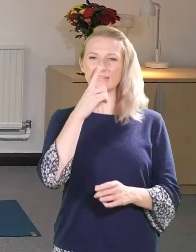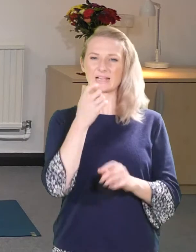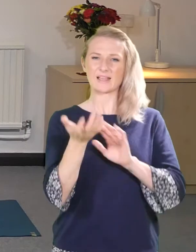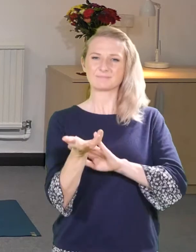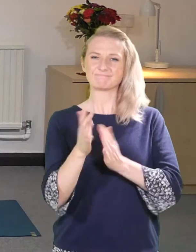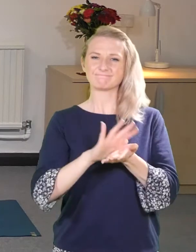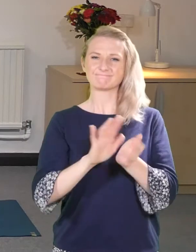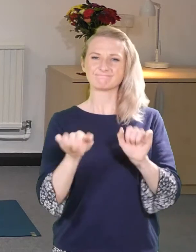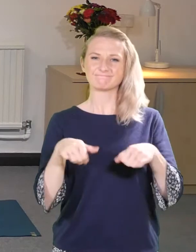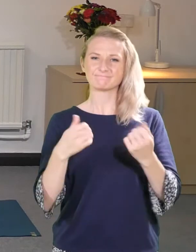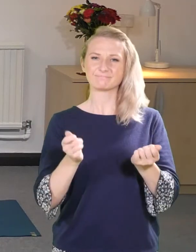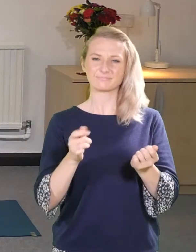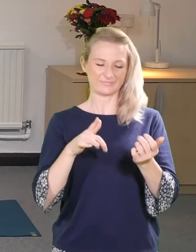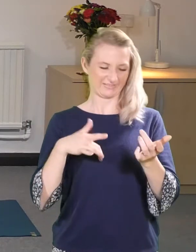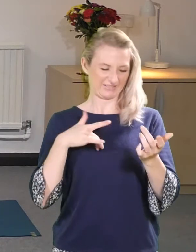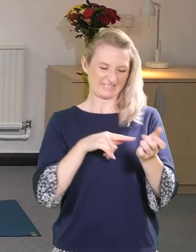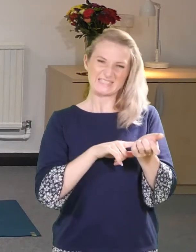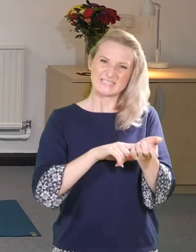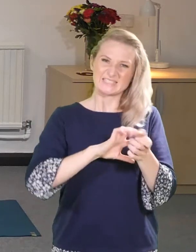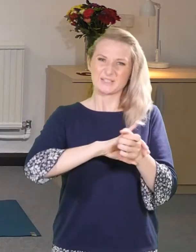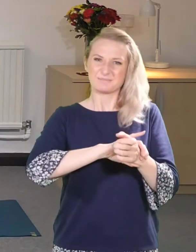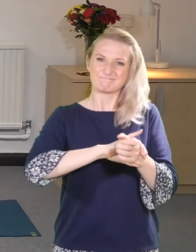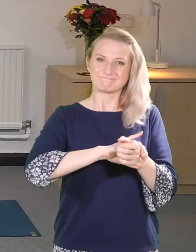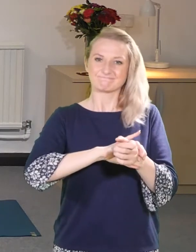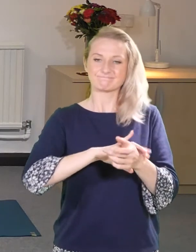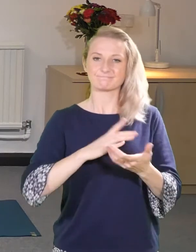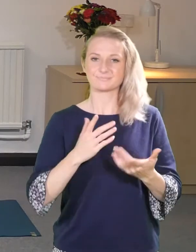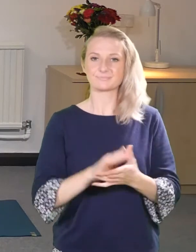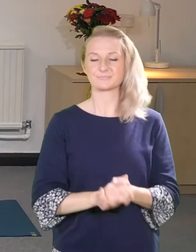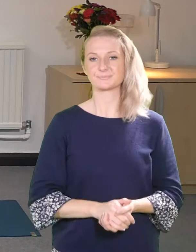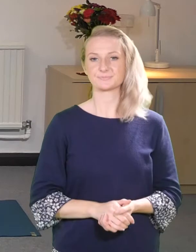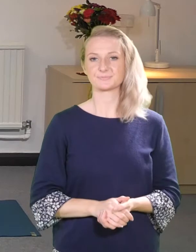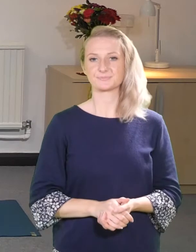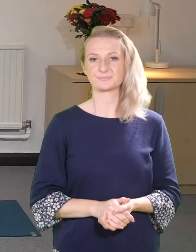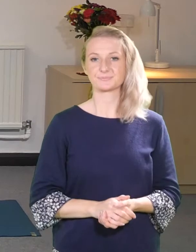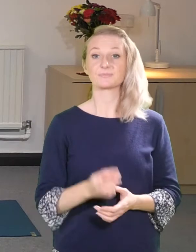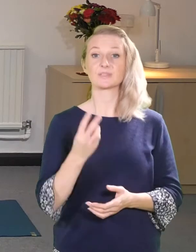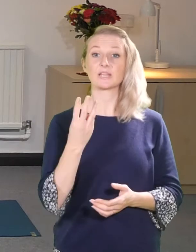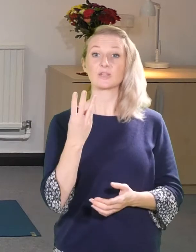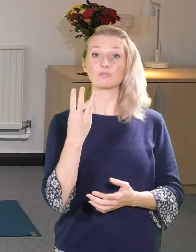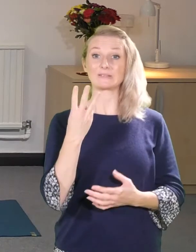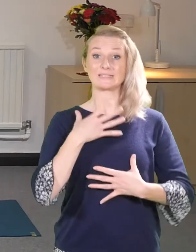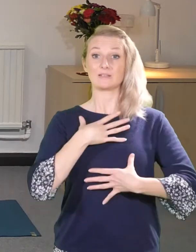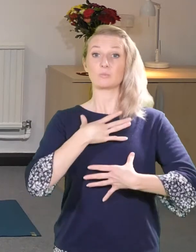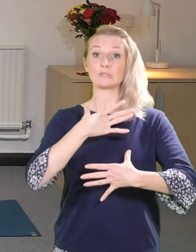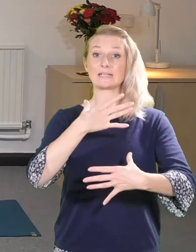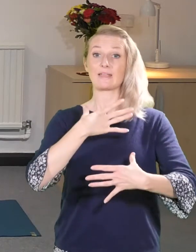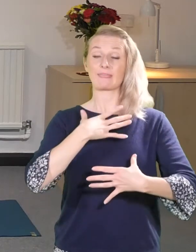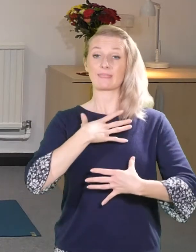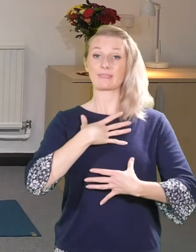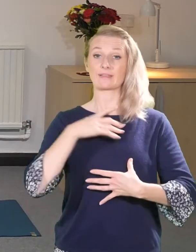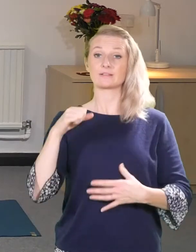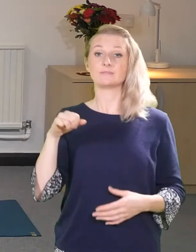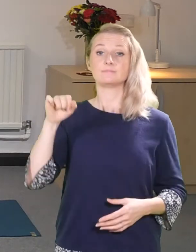bit if there's any tension or discomfort here. And then let's take 3 breaths with the spine upright and the